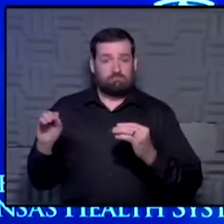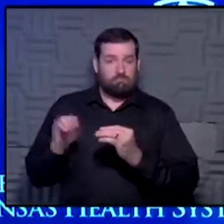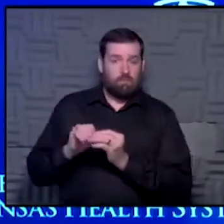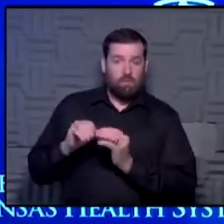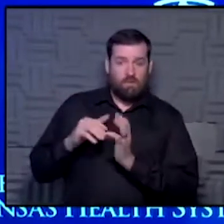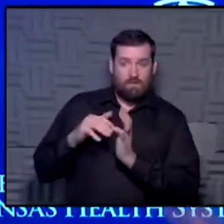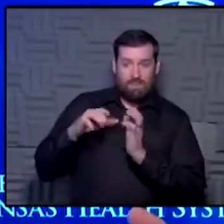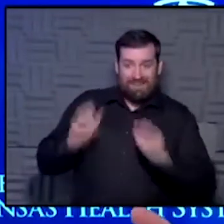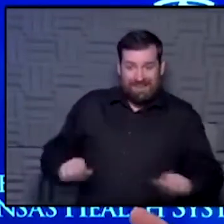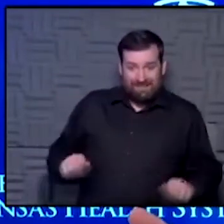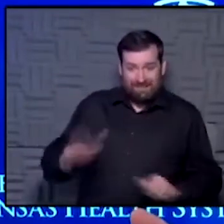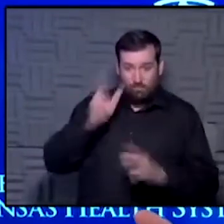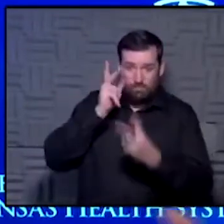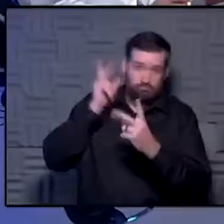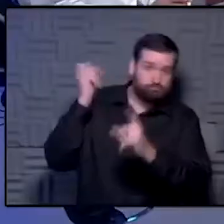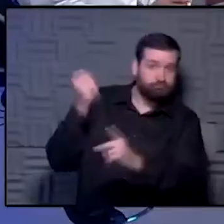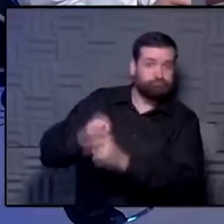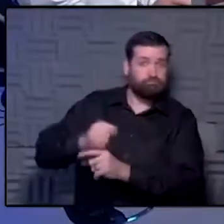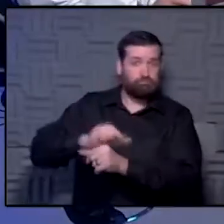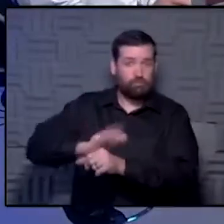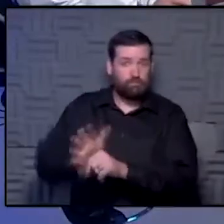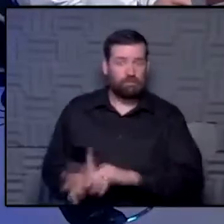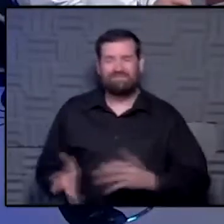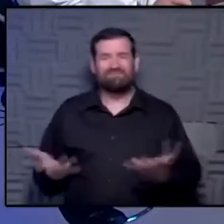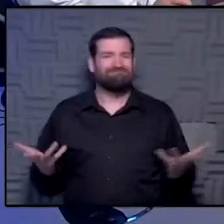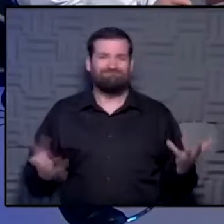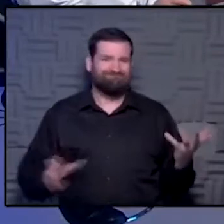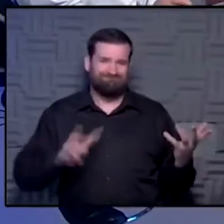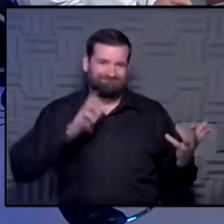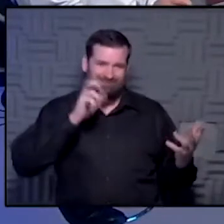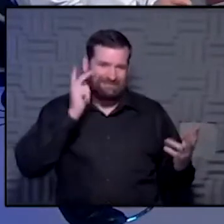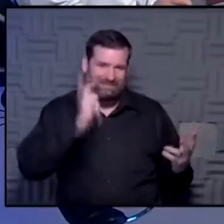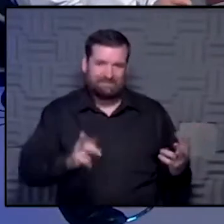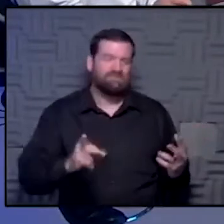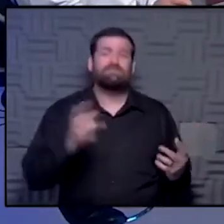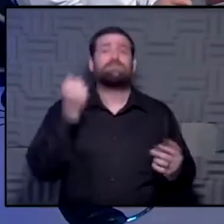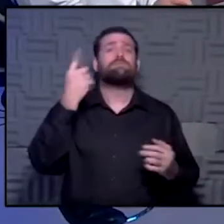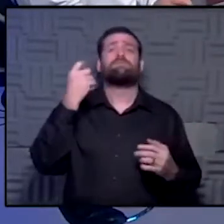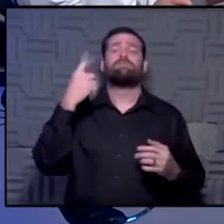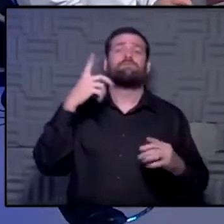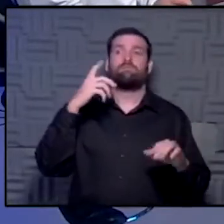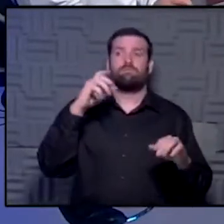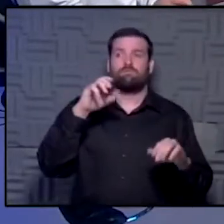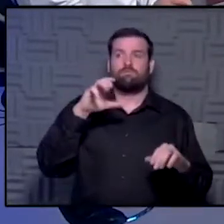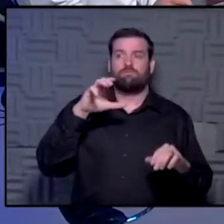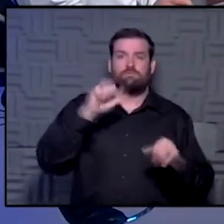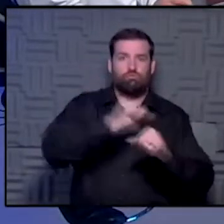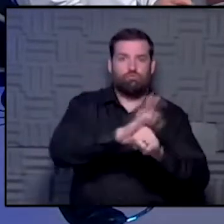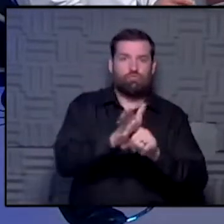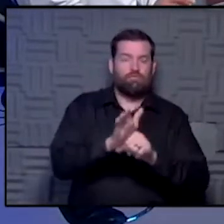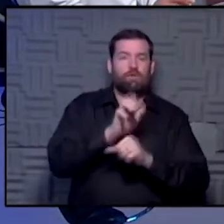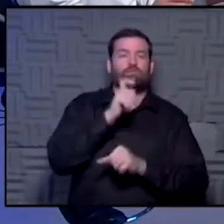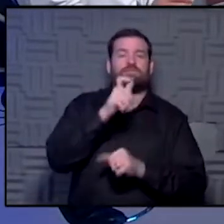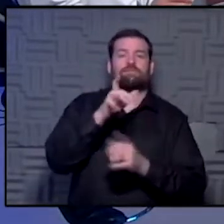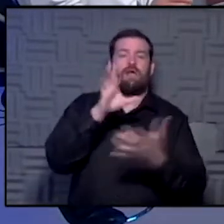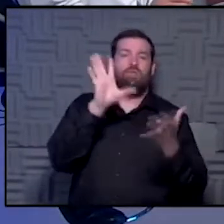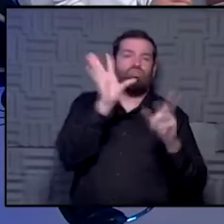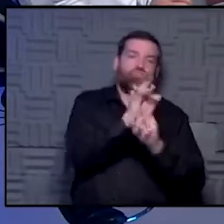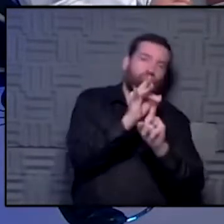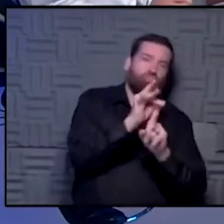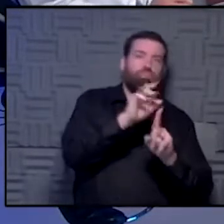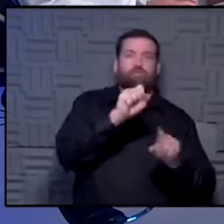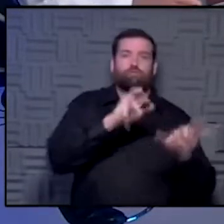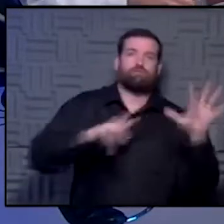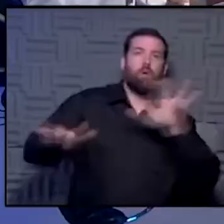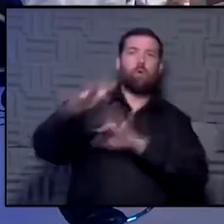to COVID-19? I've not seen that, and I know that it's not carried magically. Coronavirus is not carried magically in the smoke. Yeah, it's not